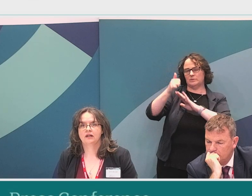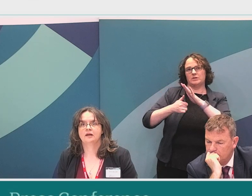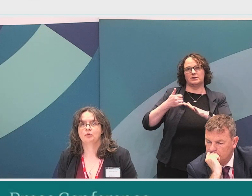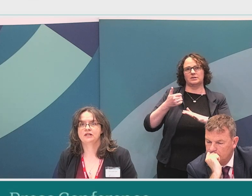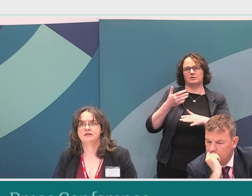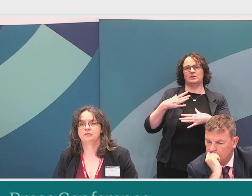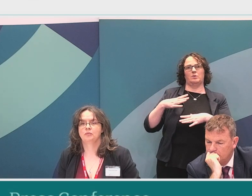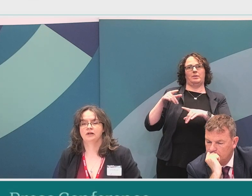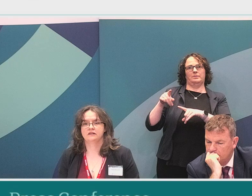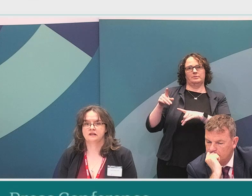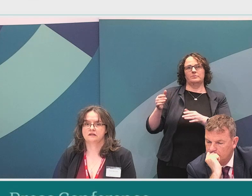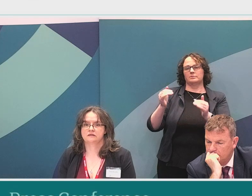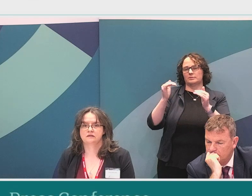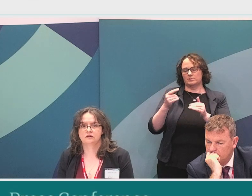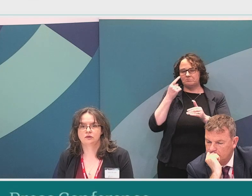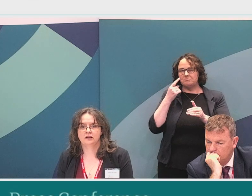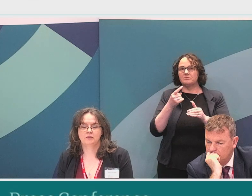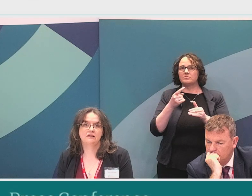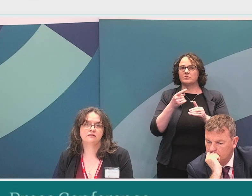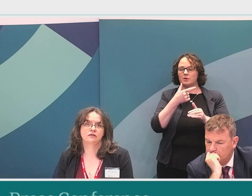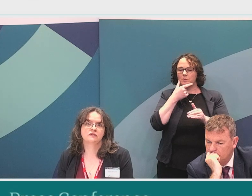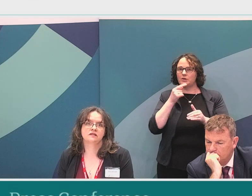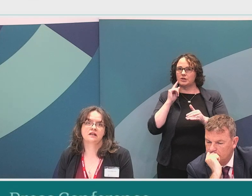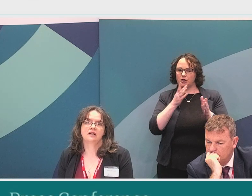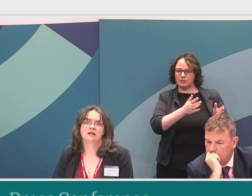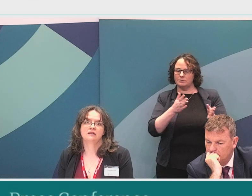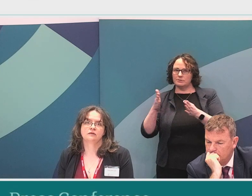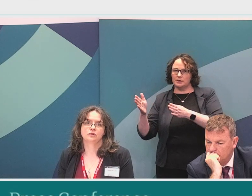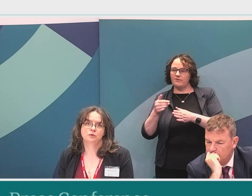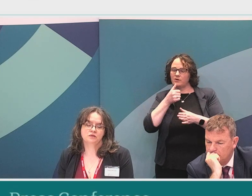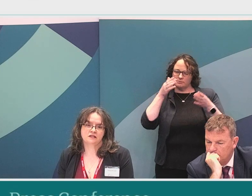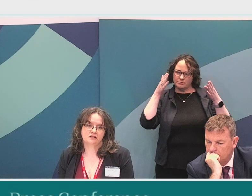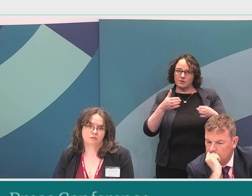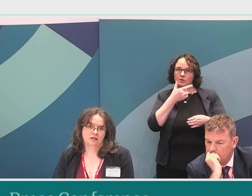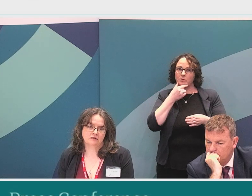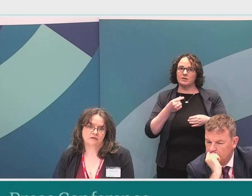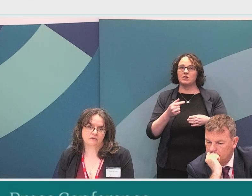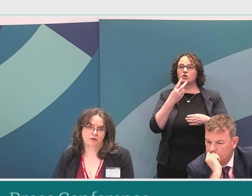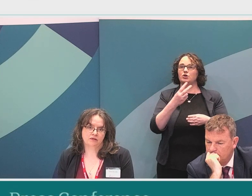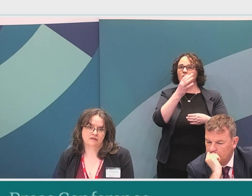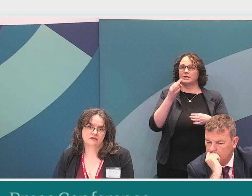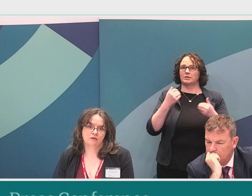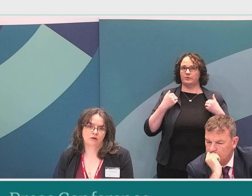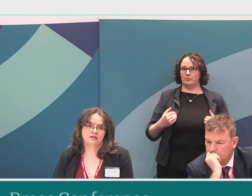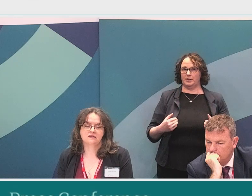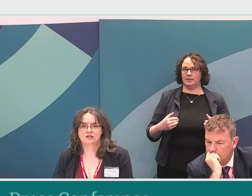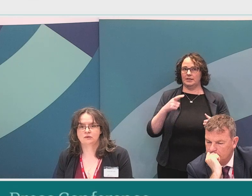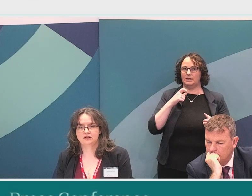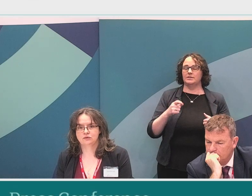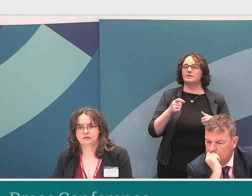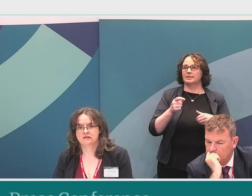at that breakdown by sex, so looking at males first, so 2% of males have experienced